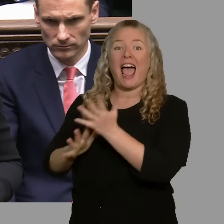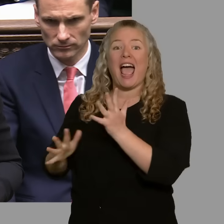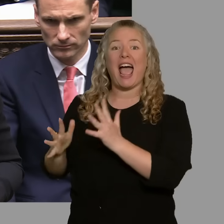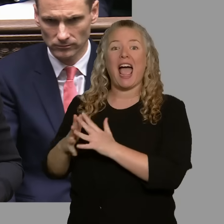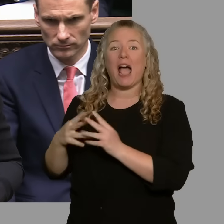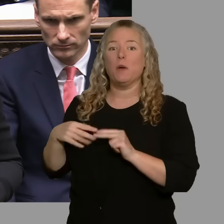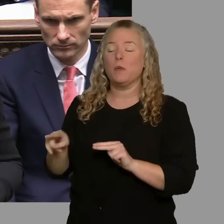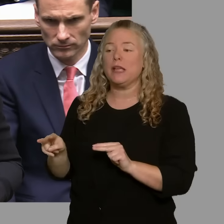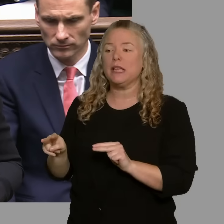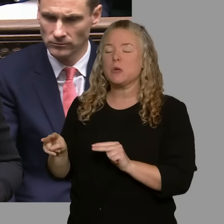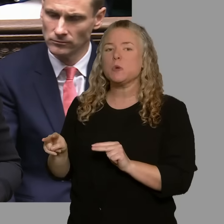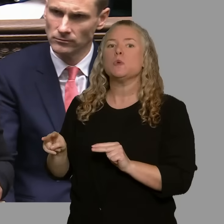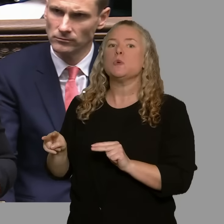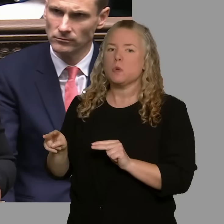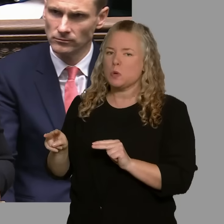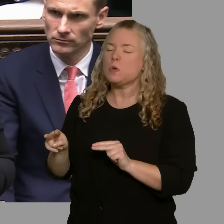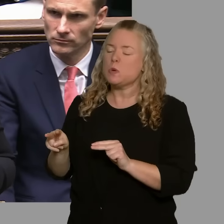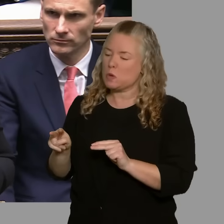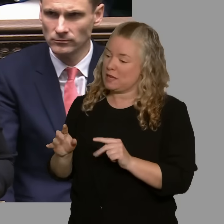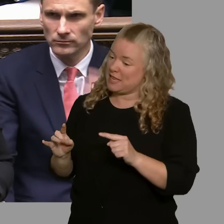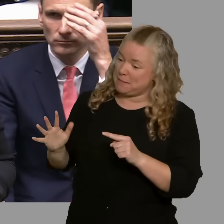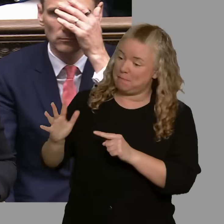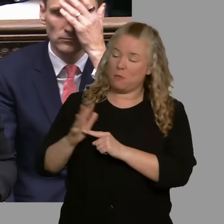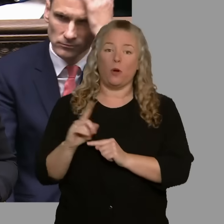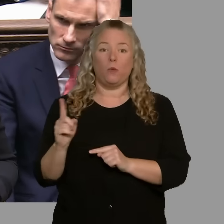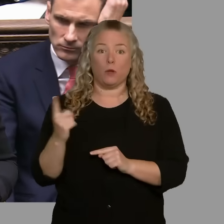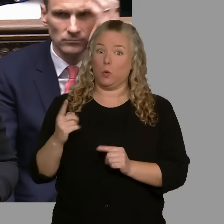2 people spying on members